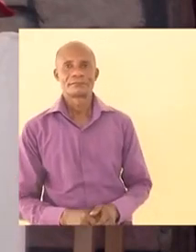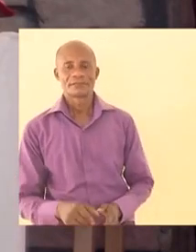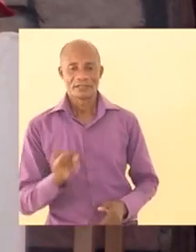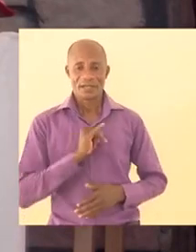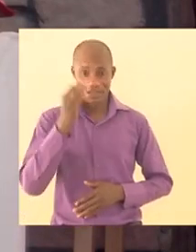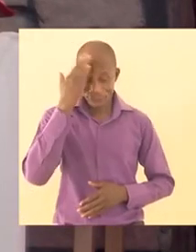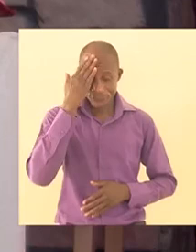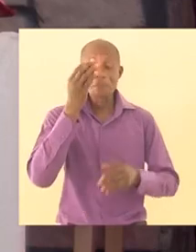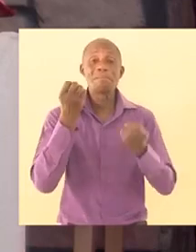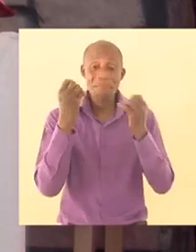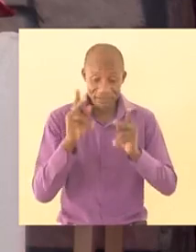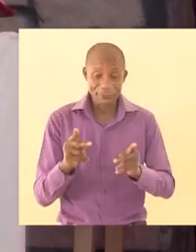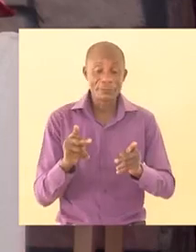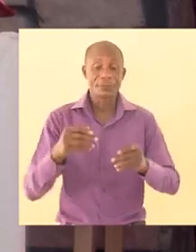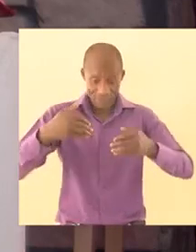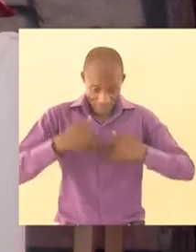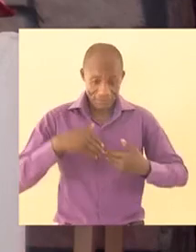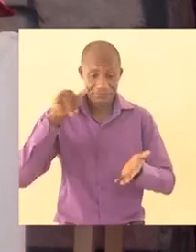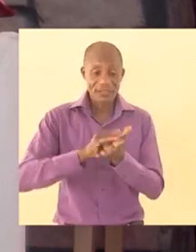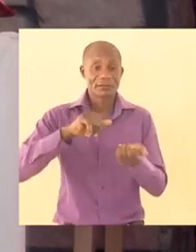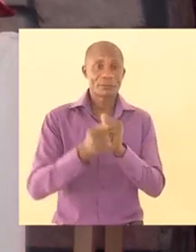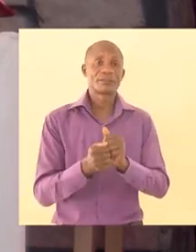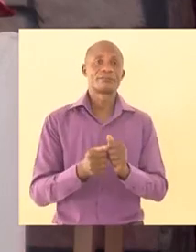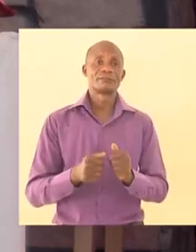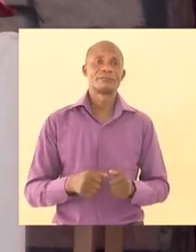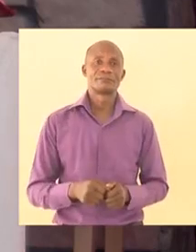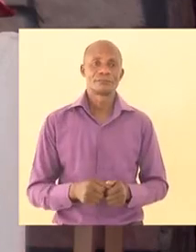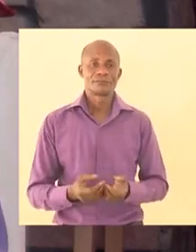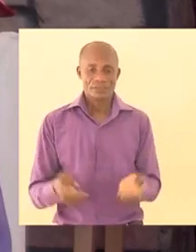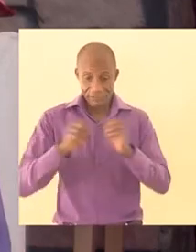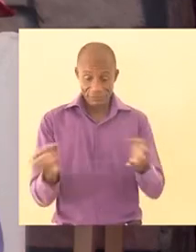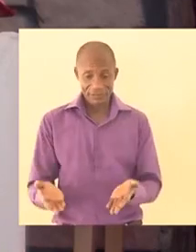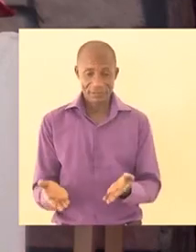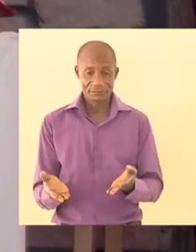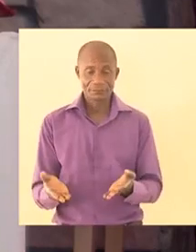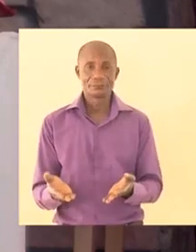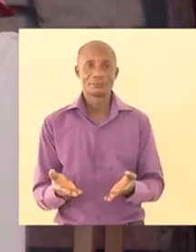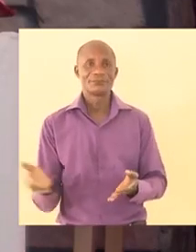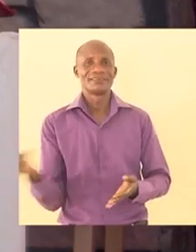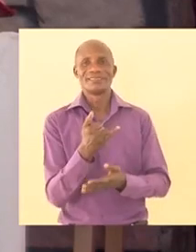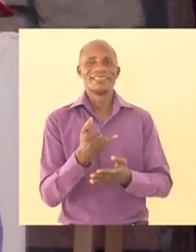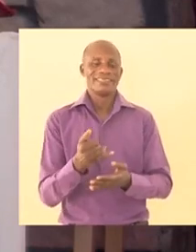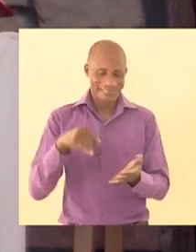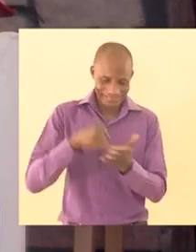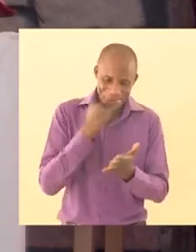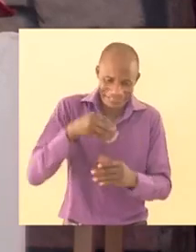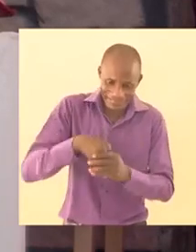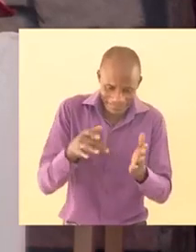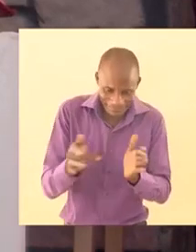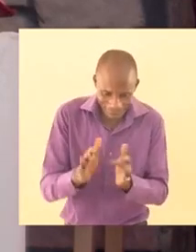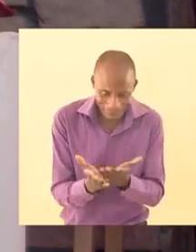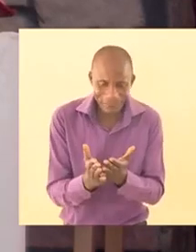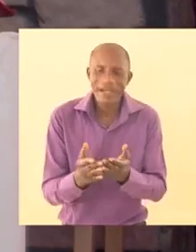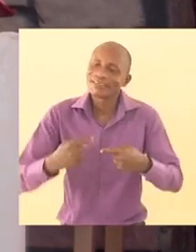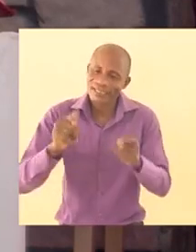I know that many people still have a problem about this. No matter how long we talk about it, even here, there are a lot of people who still have problems, but it is in the Bible.